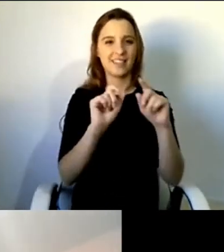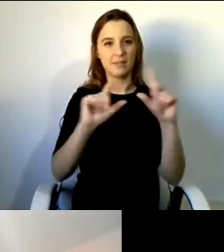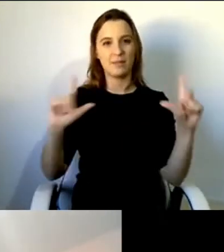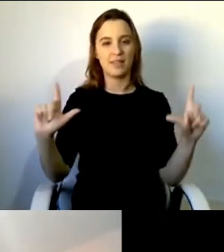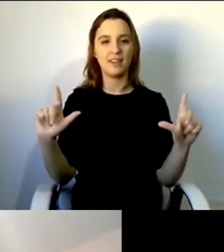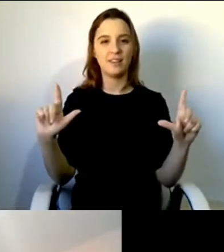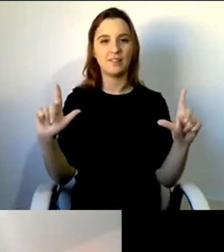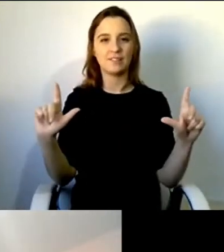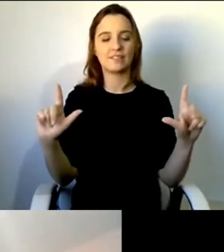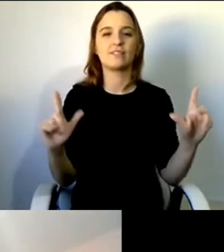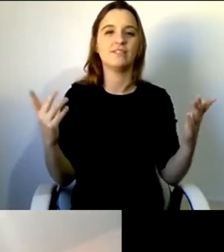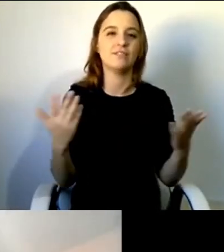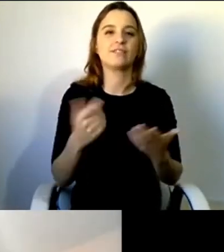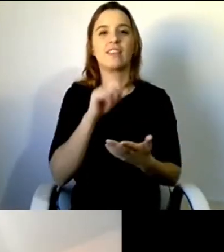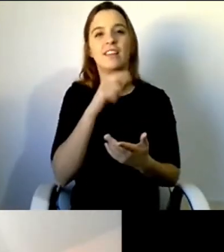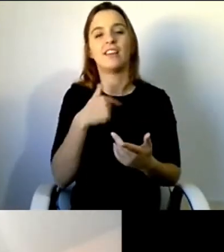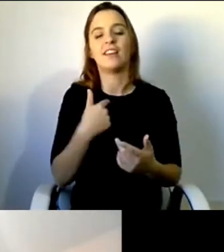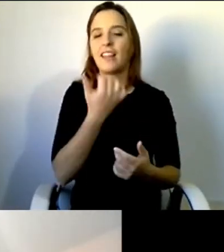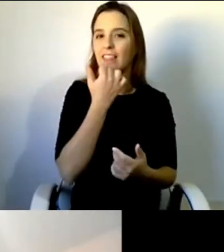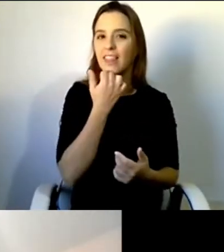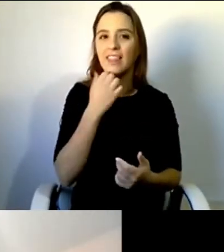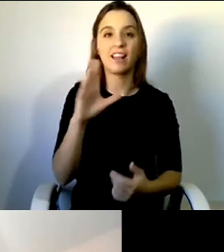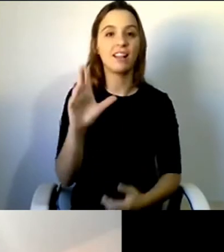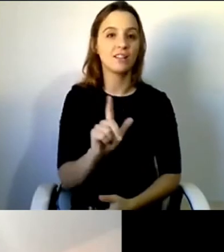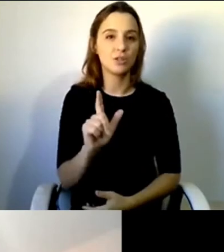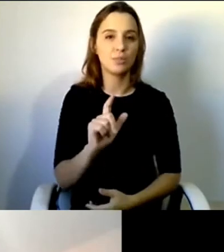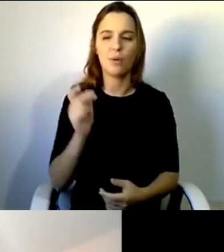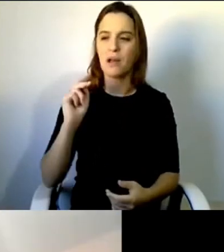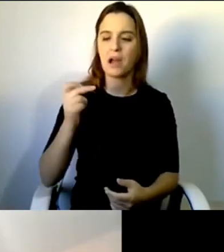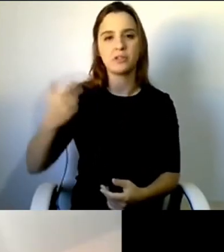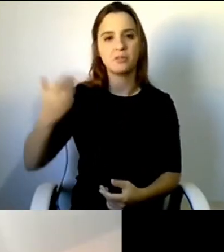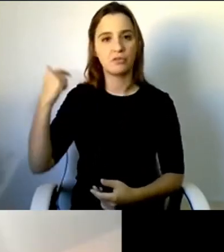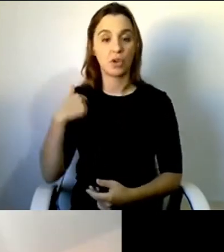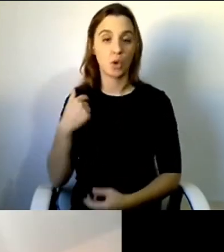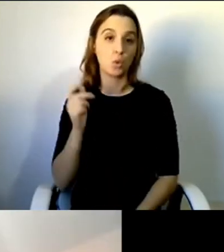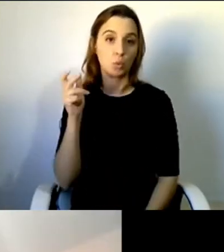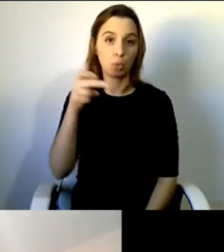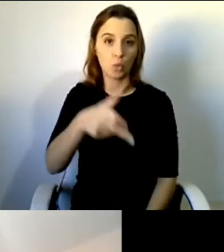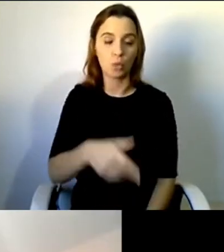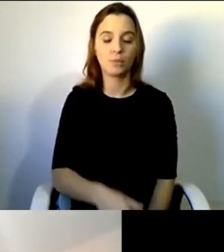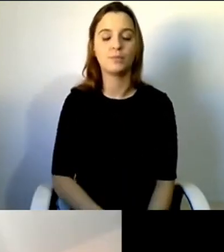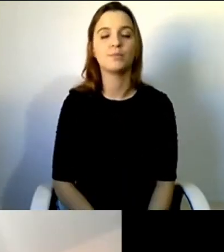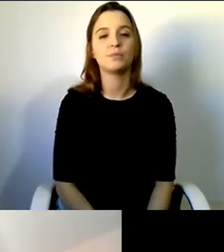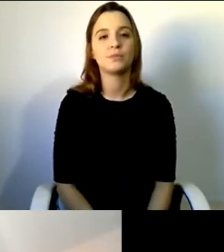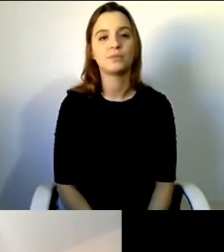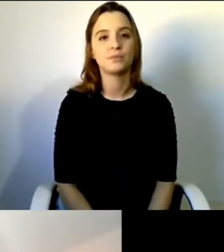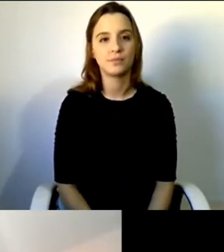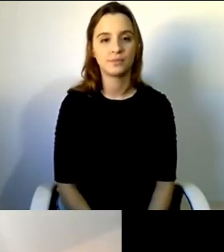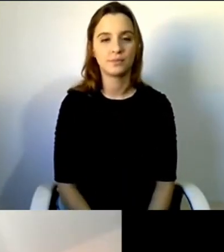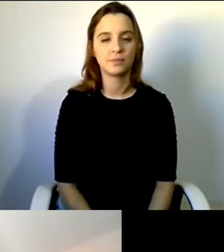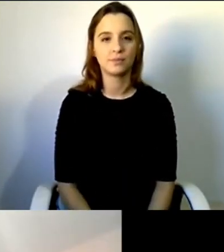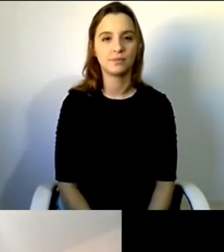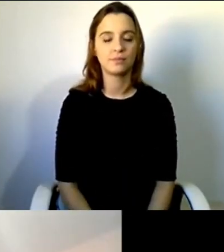Lisbon a couple of years ago. And I have very vivid memories of